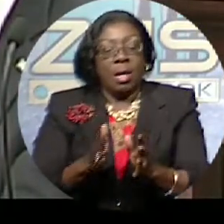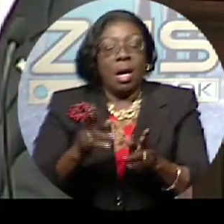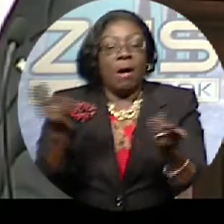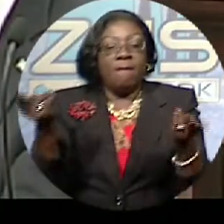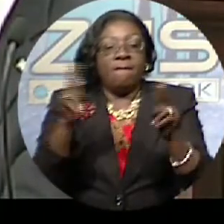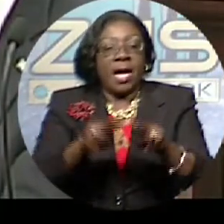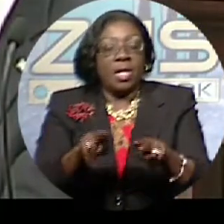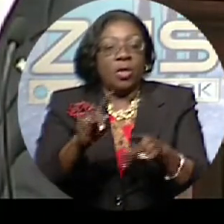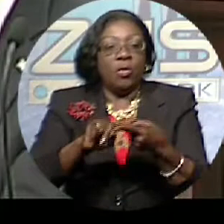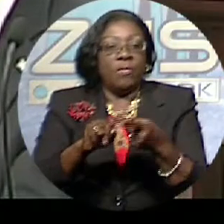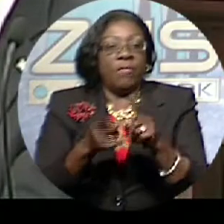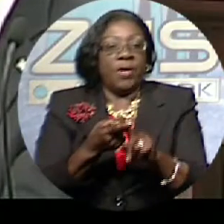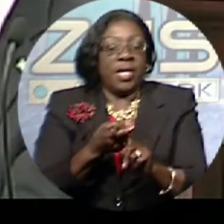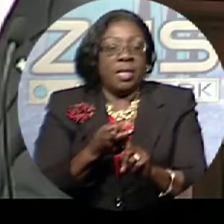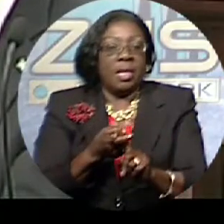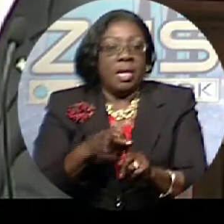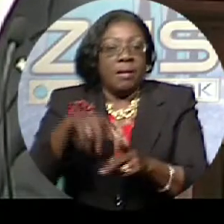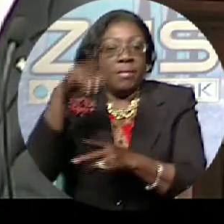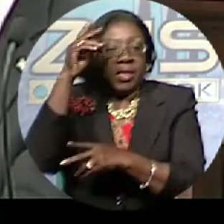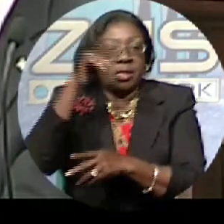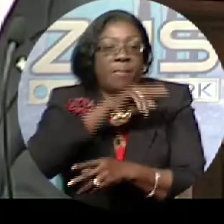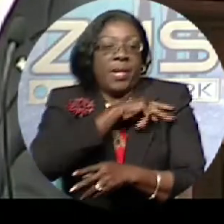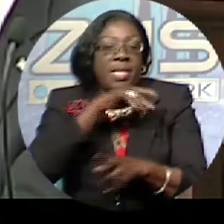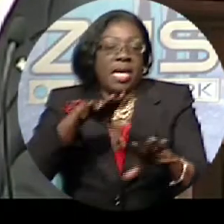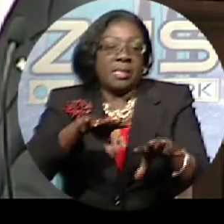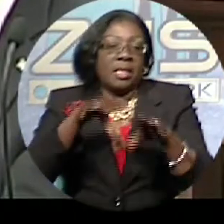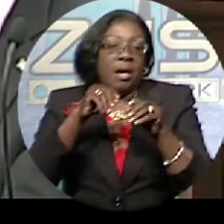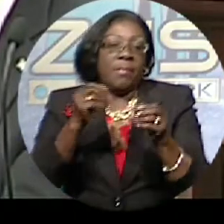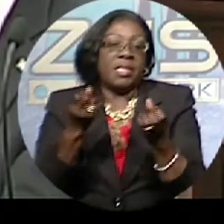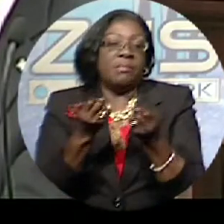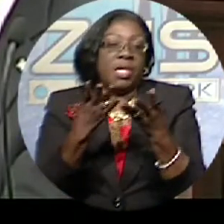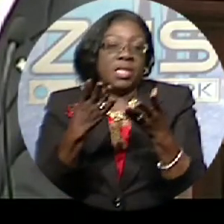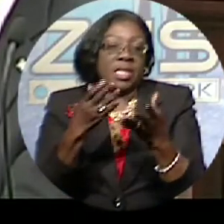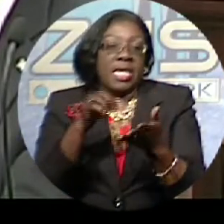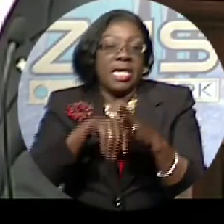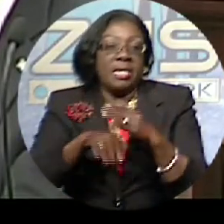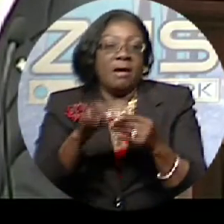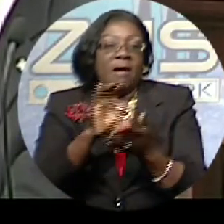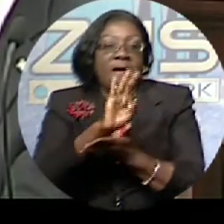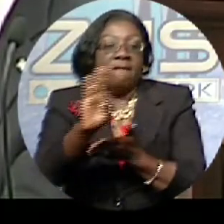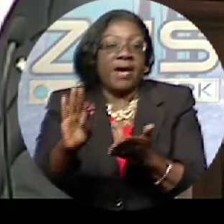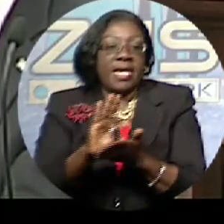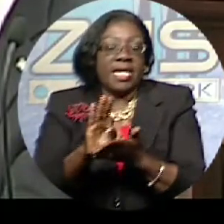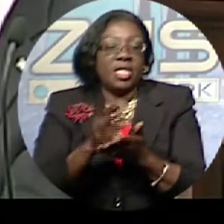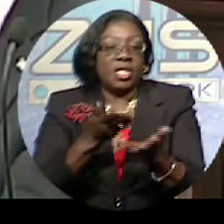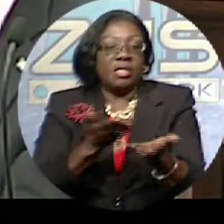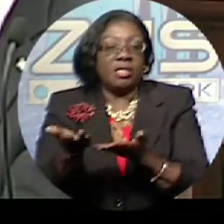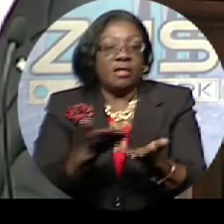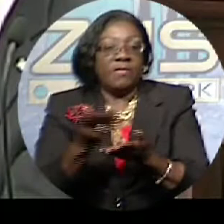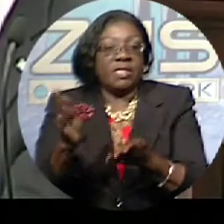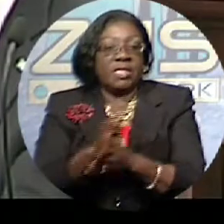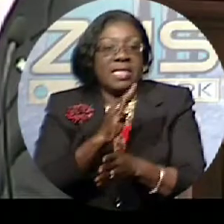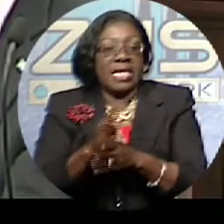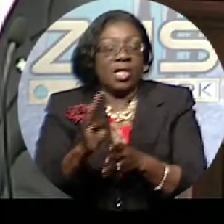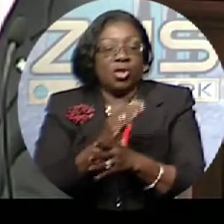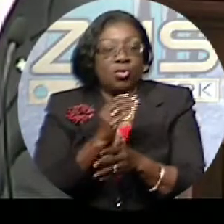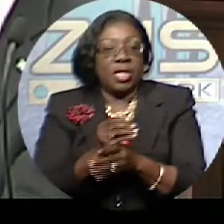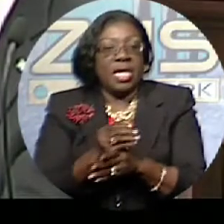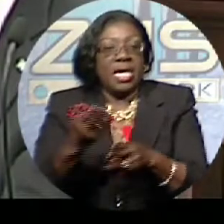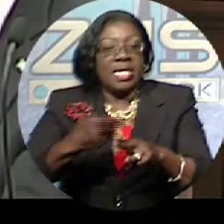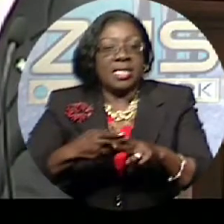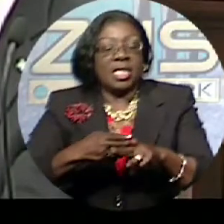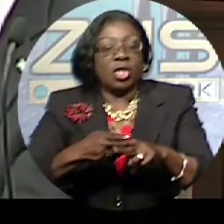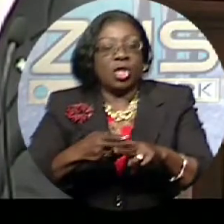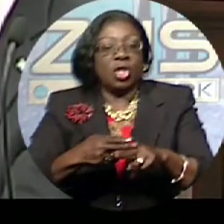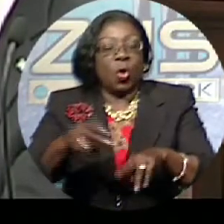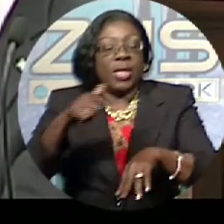friend. Mr. Christie said Pinder has accomplished much for the financial services industry in a comparatively short period of time, and